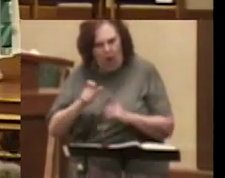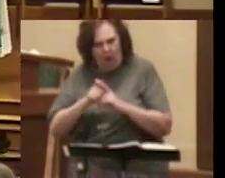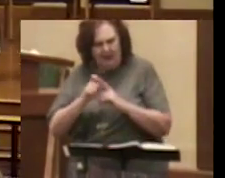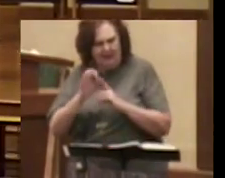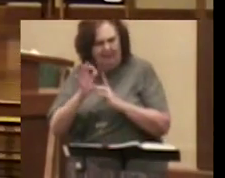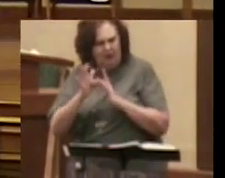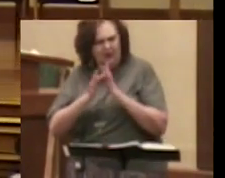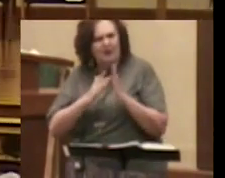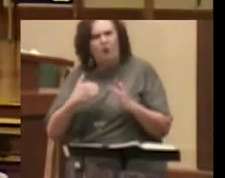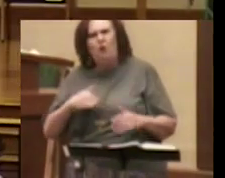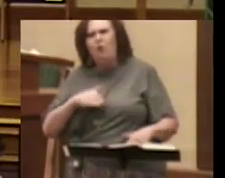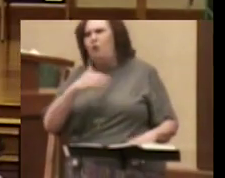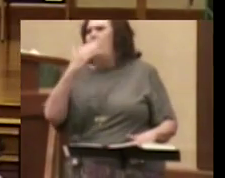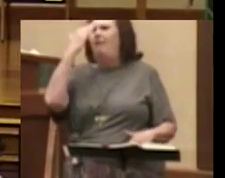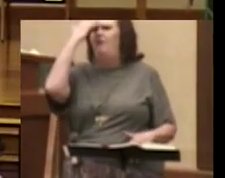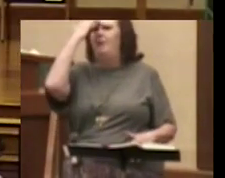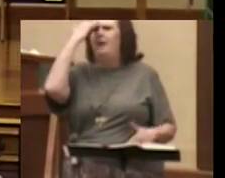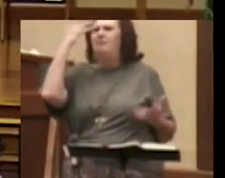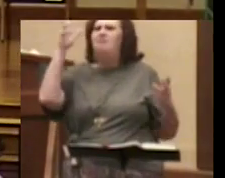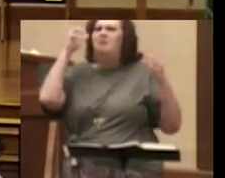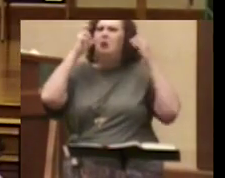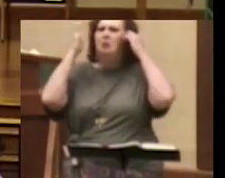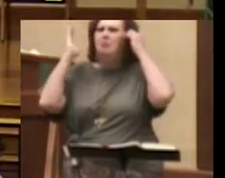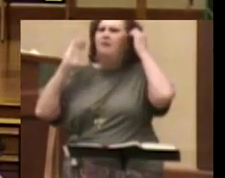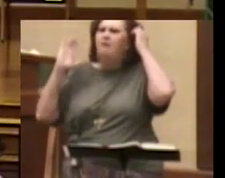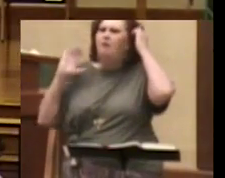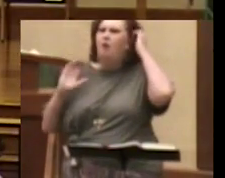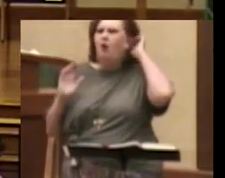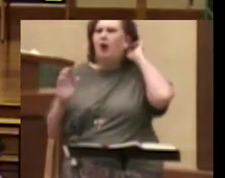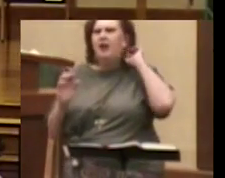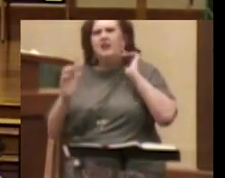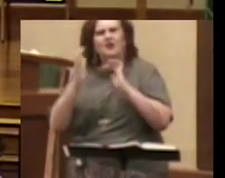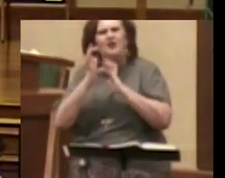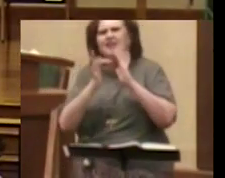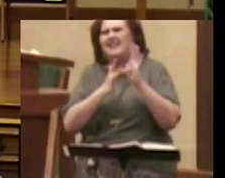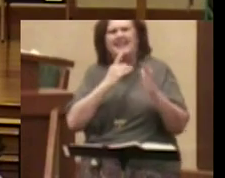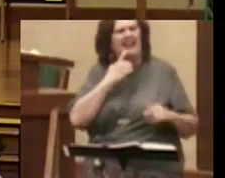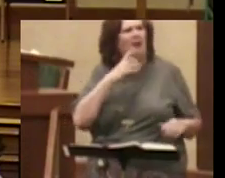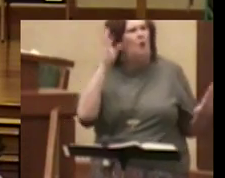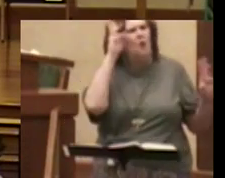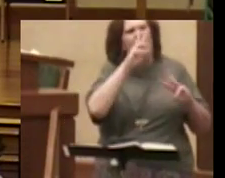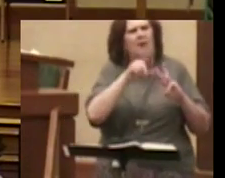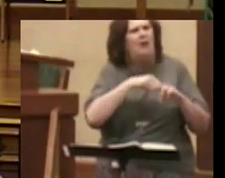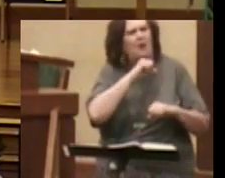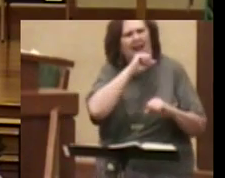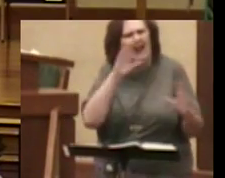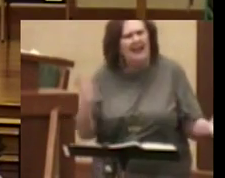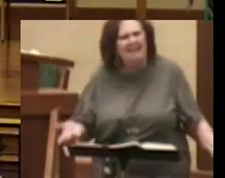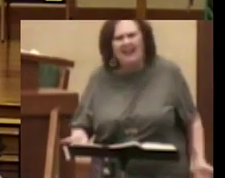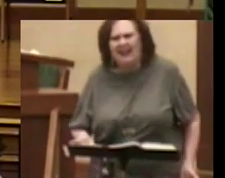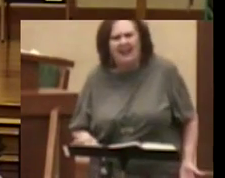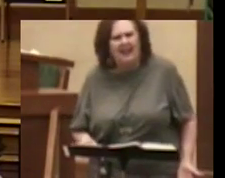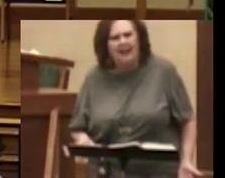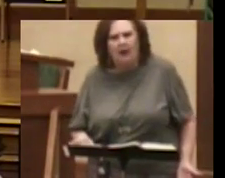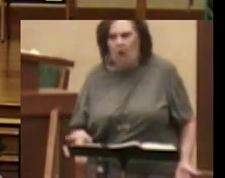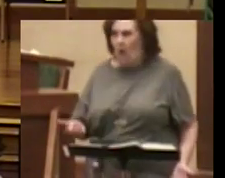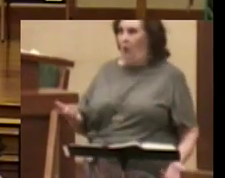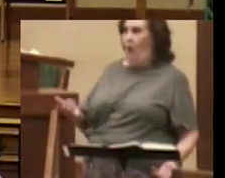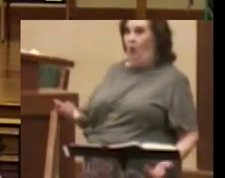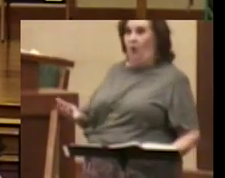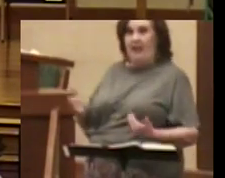are familiar to us. We have heard them before. Jesus saying, do not worry about anything. Well,